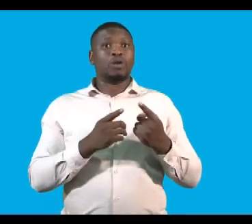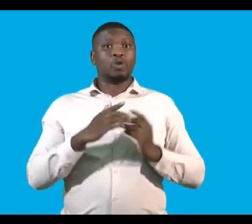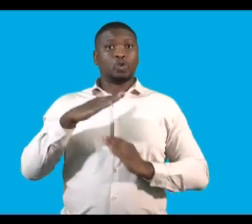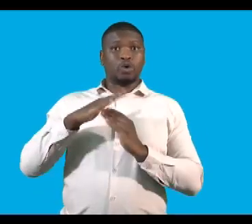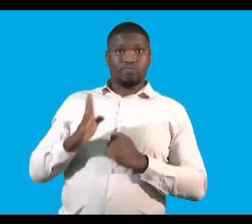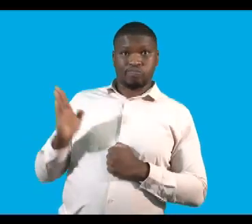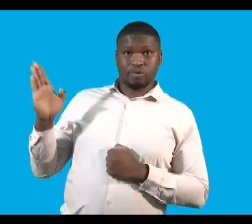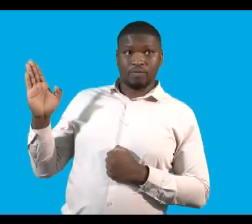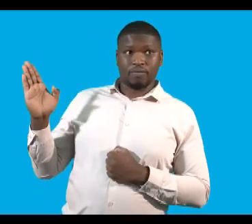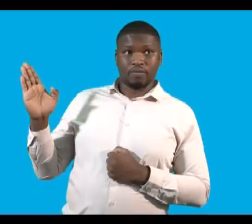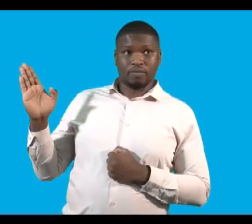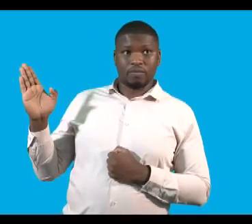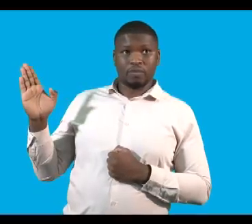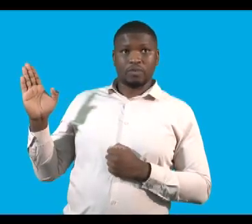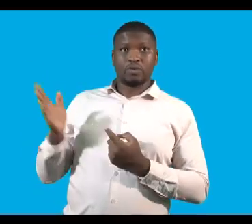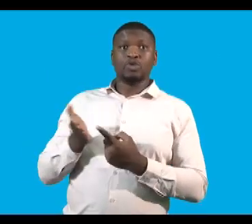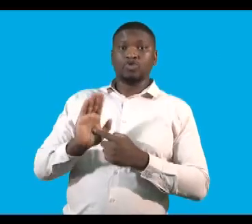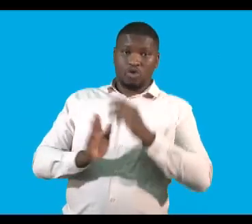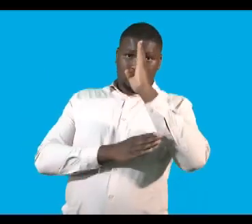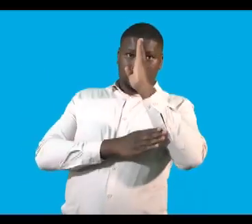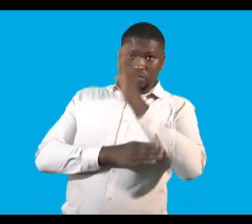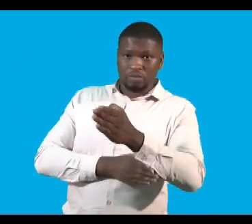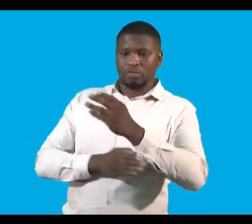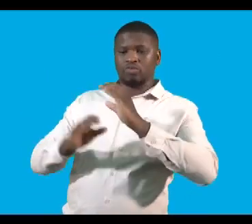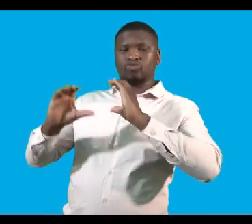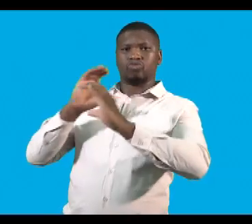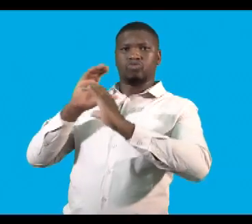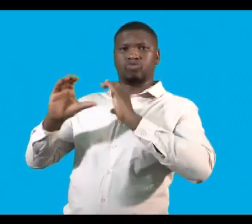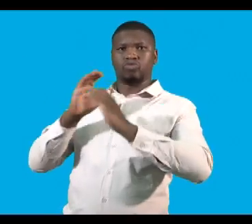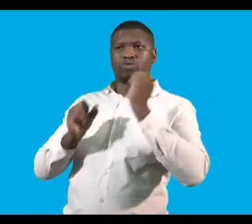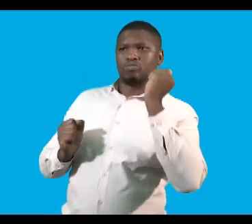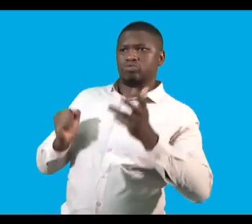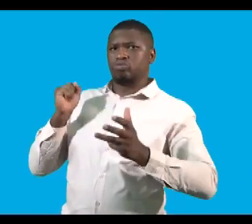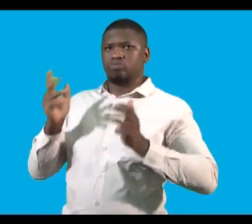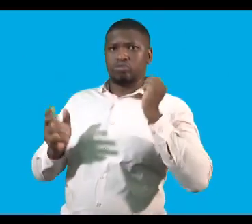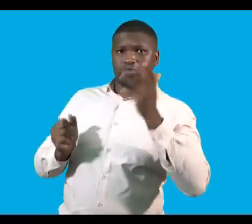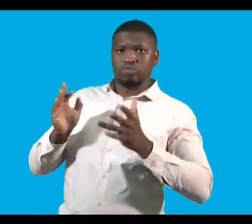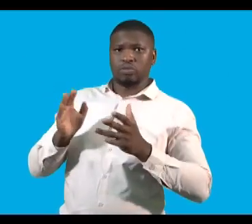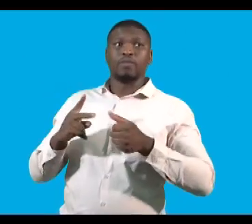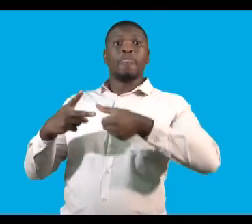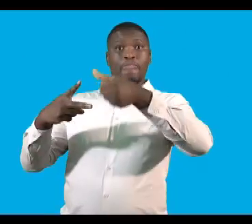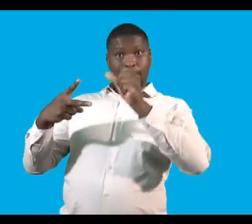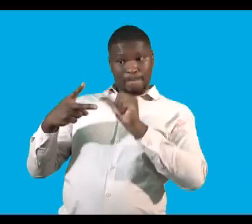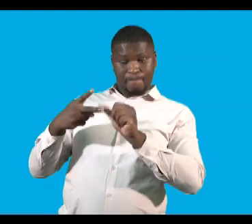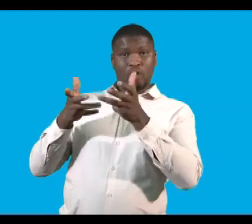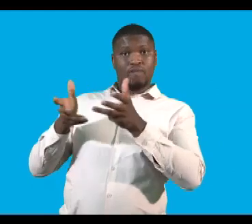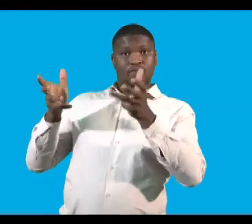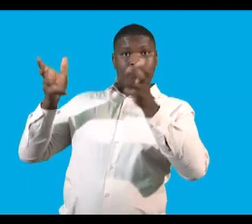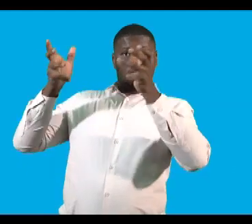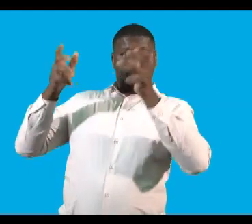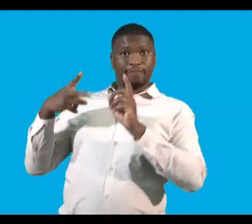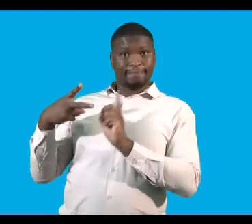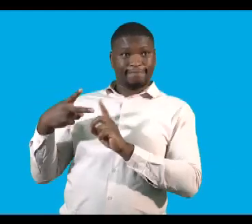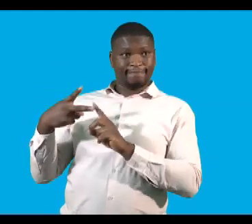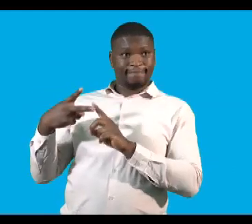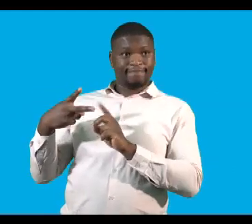see over here, indicates direct speech from a certain character. The second type of speech bubble we will